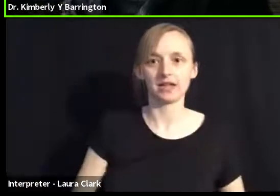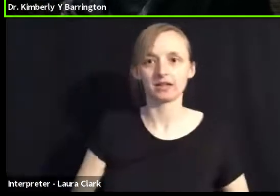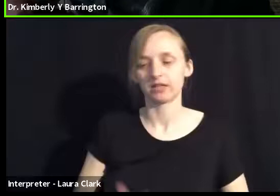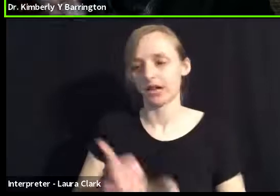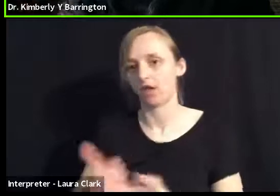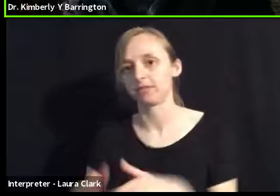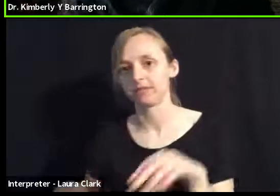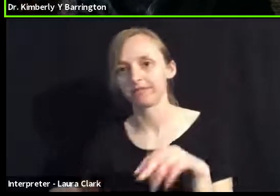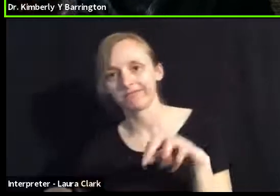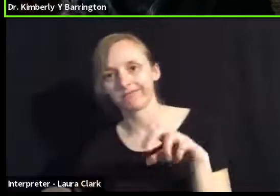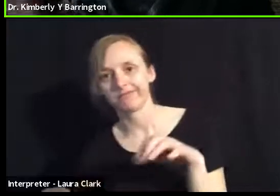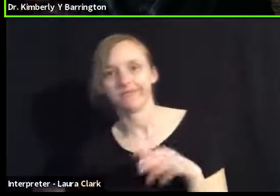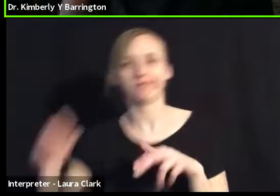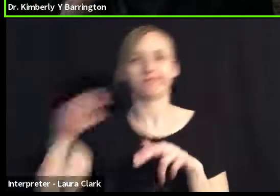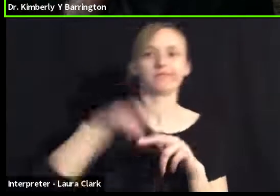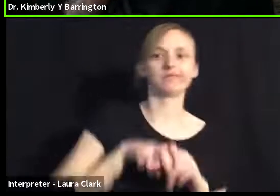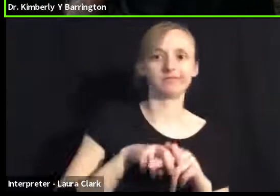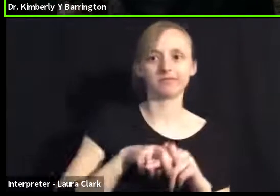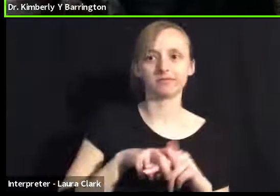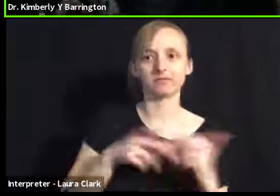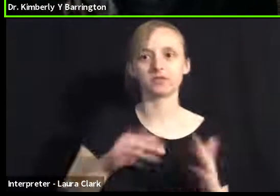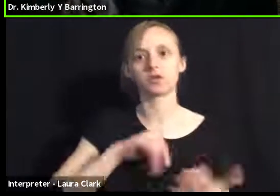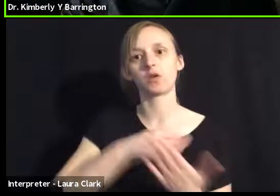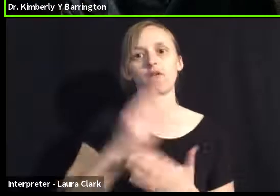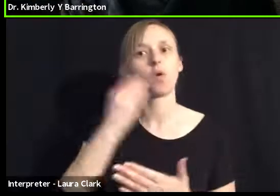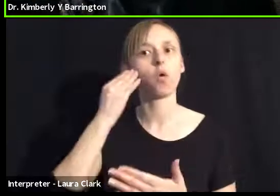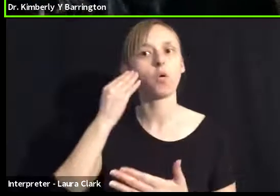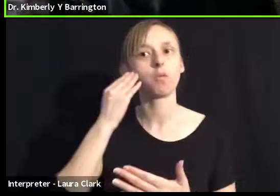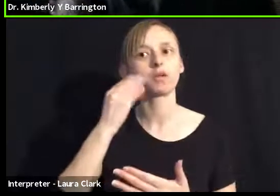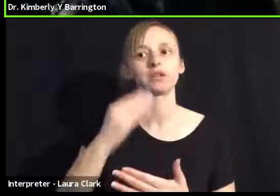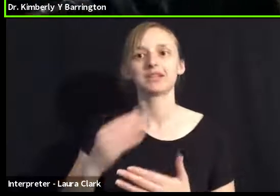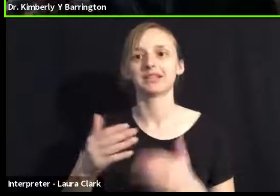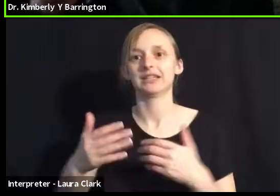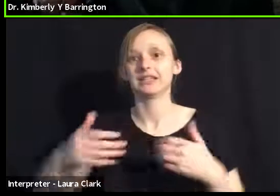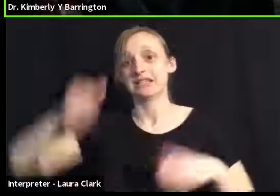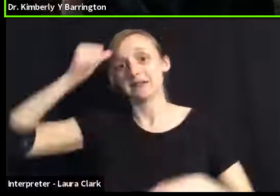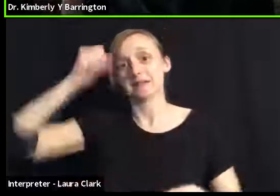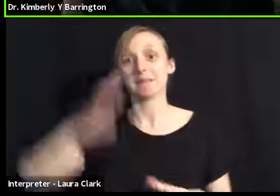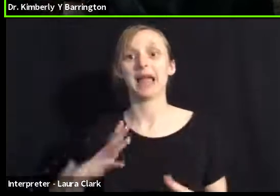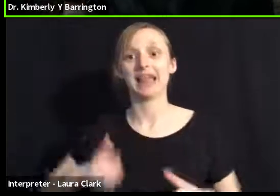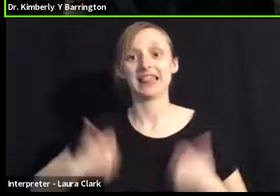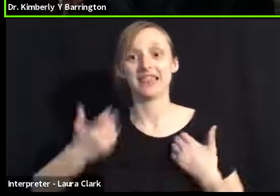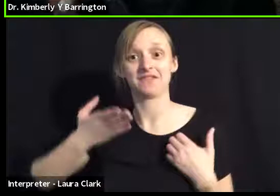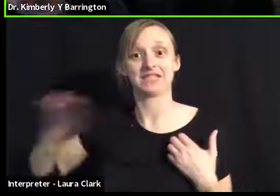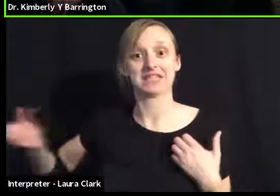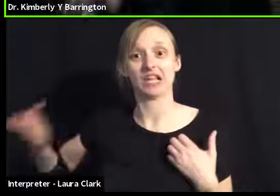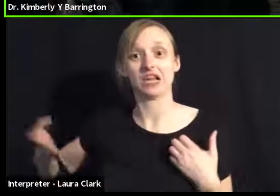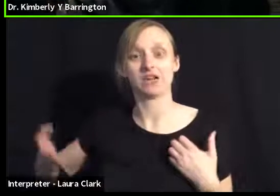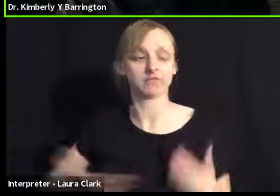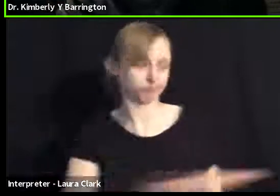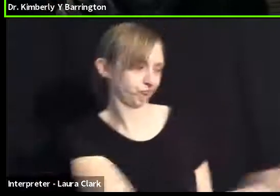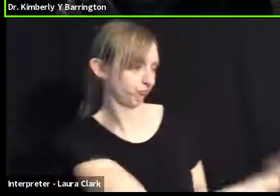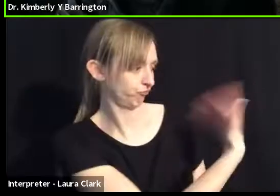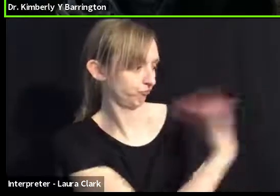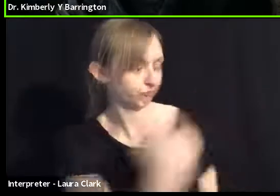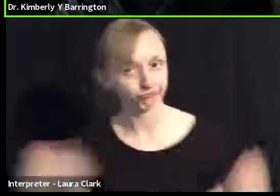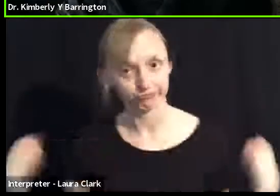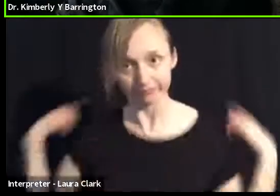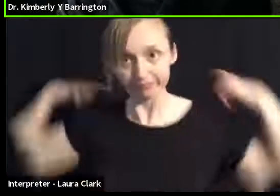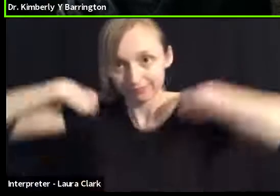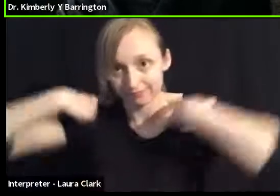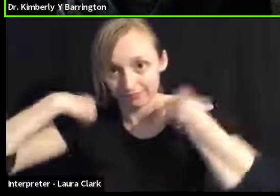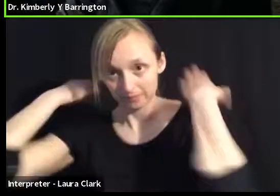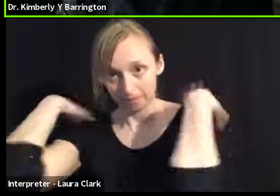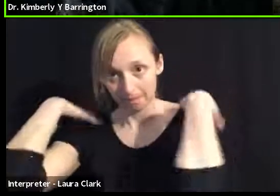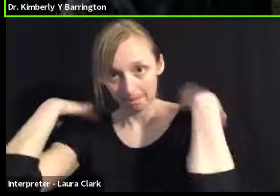wheelchair. And then when I would come home, my neighbor would put me on his back and take me all the way up the stairs. I think it